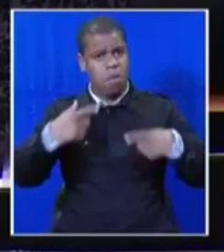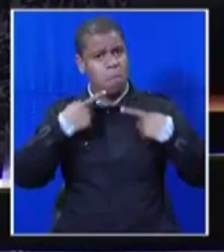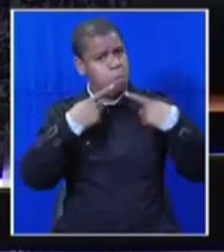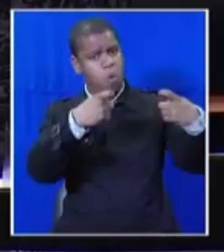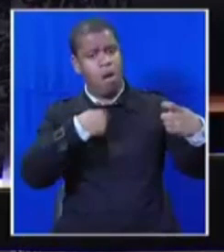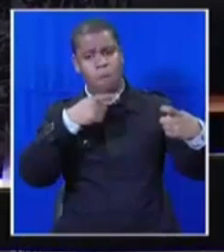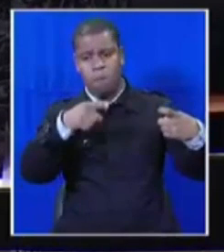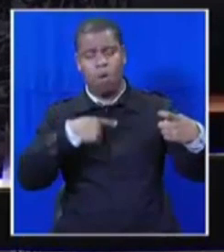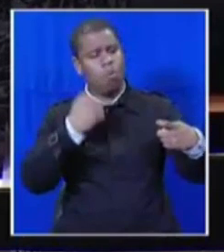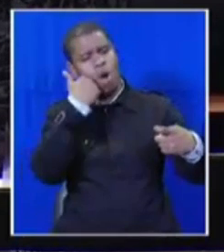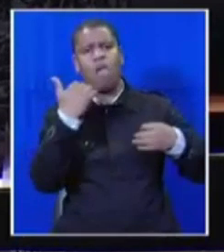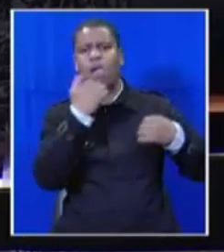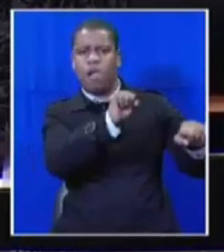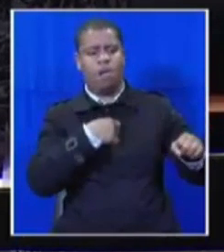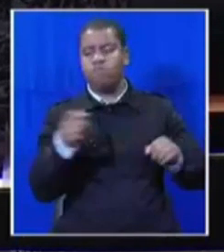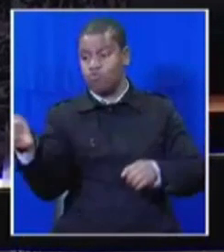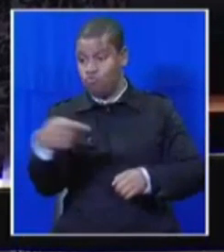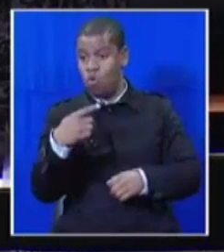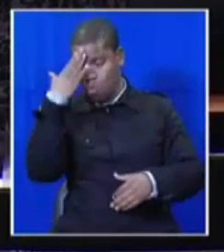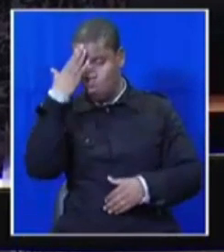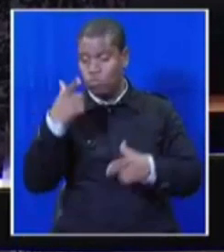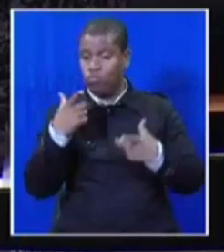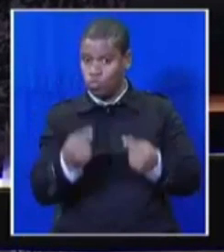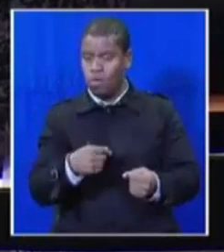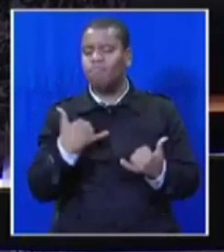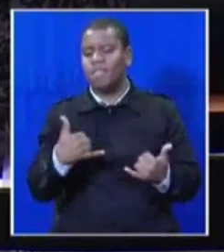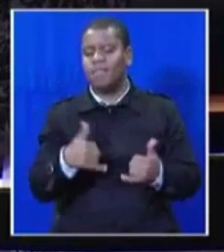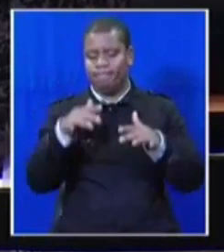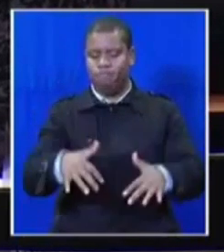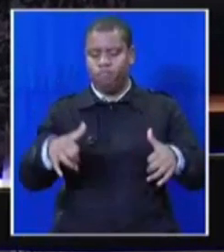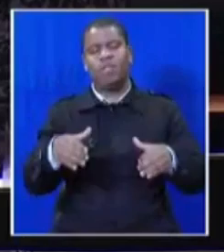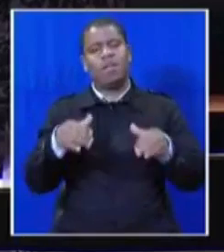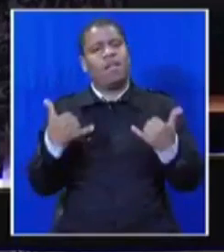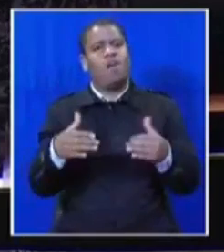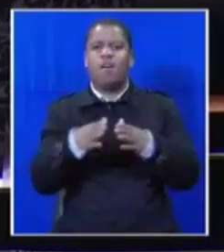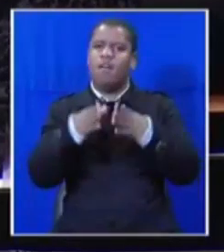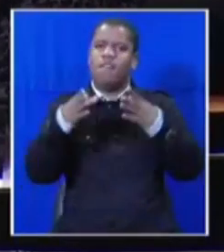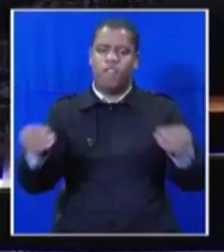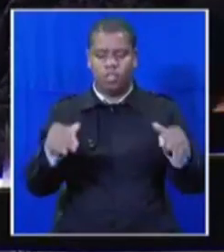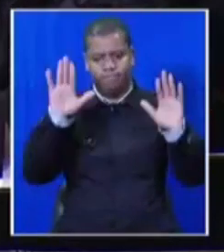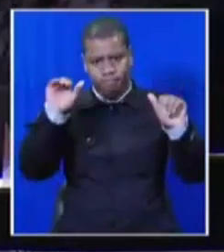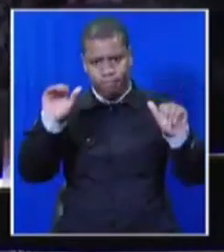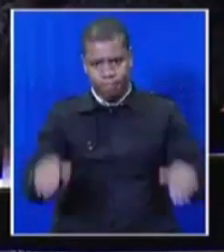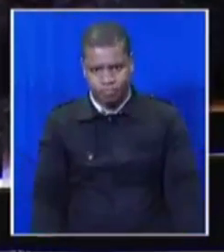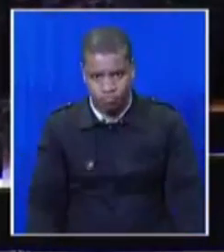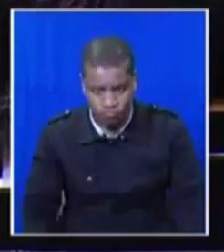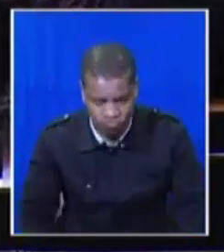do. And may I say, that brings us to the end of the business today, and the House is adjourned.